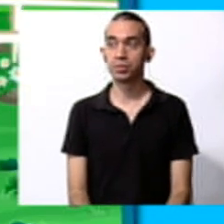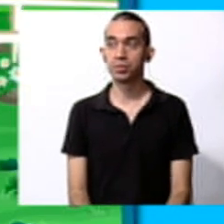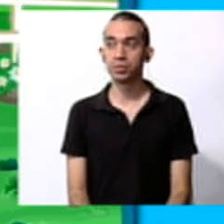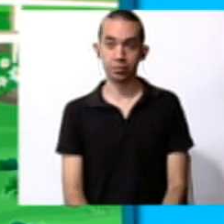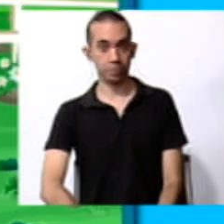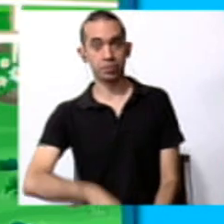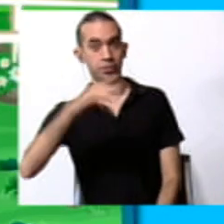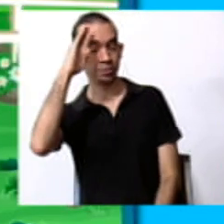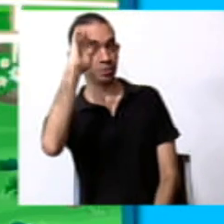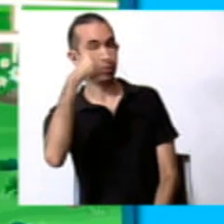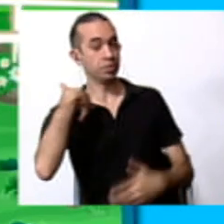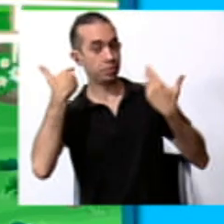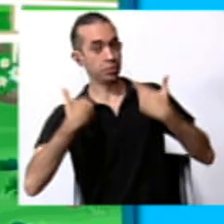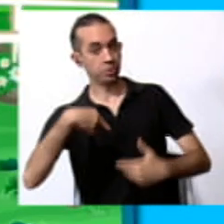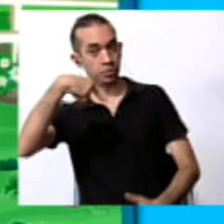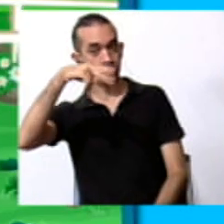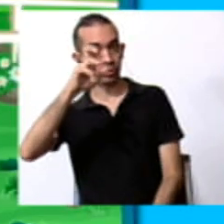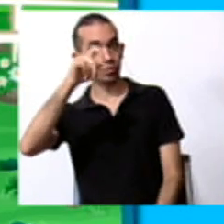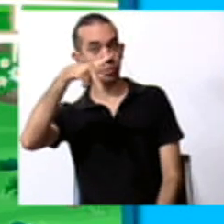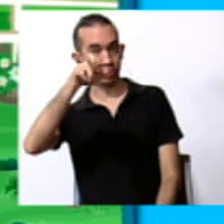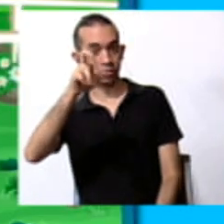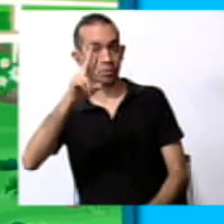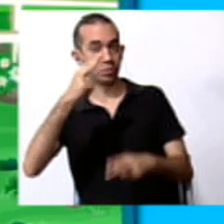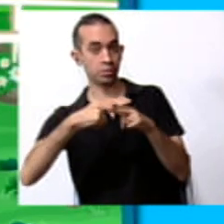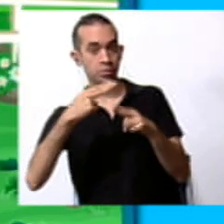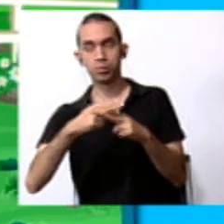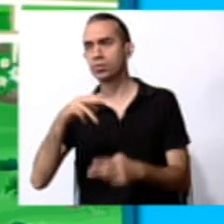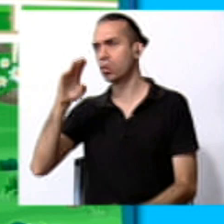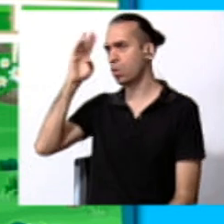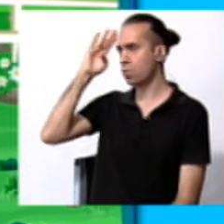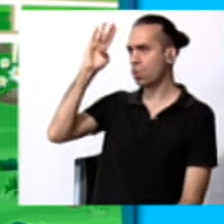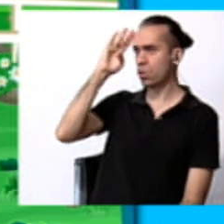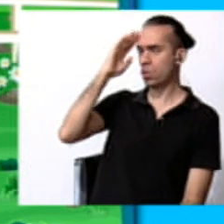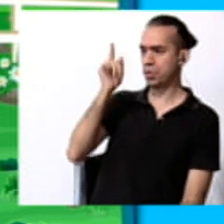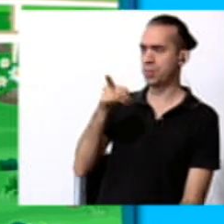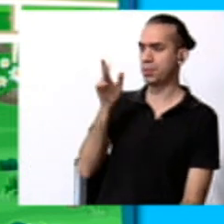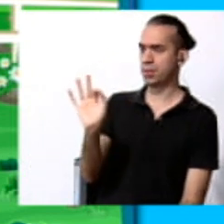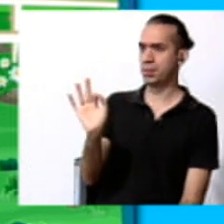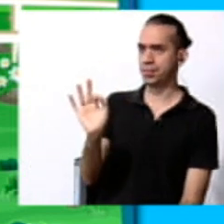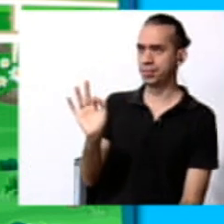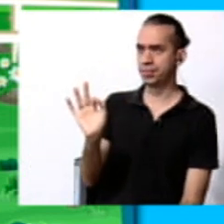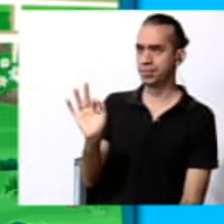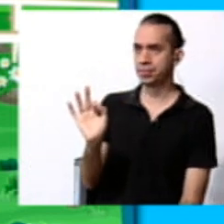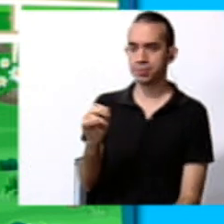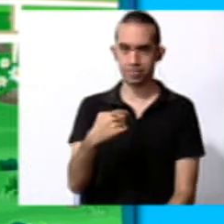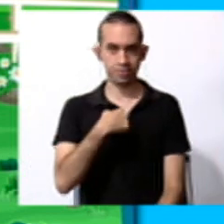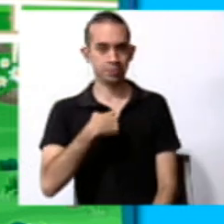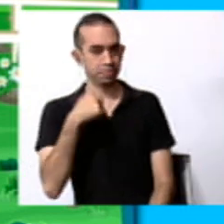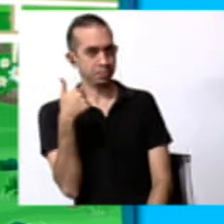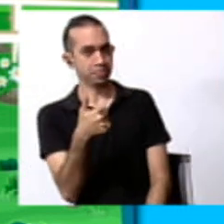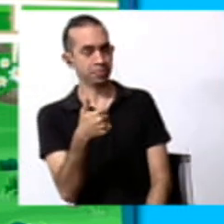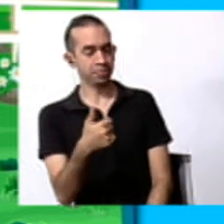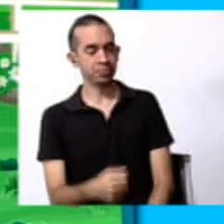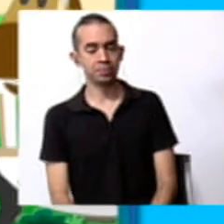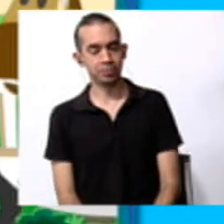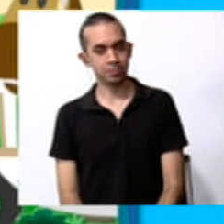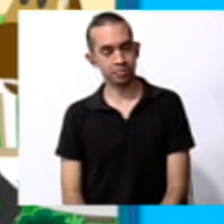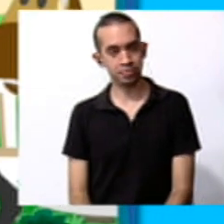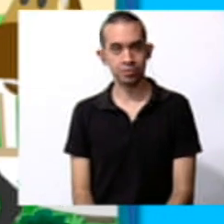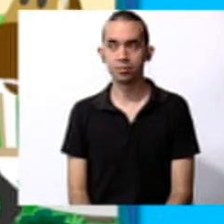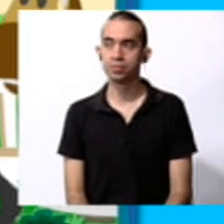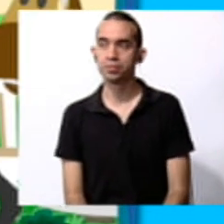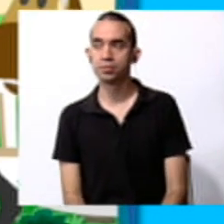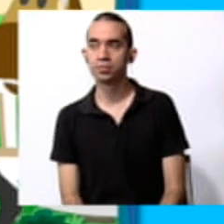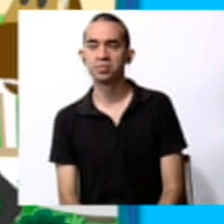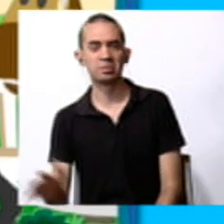Hello, I am Quapper. Hi, Quapper. How are you? I am fine.